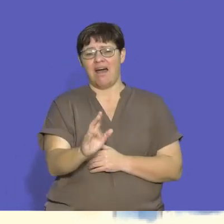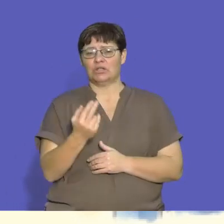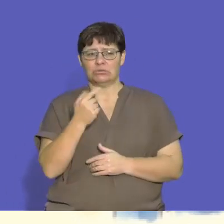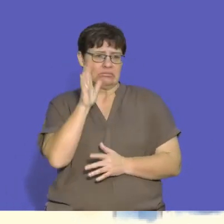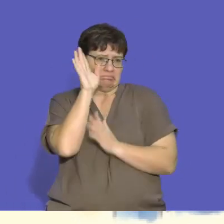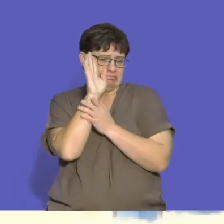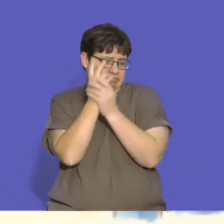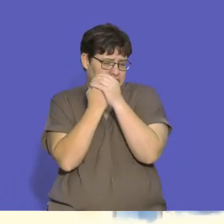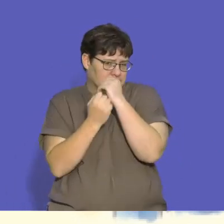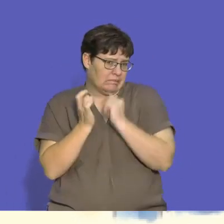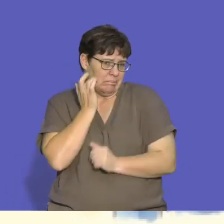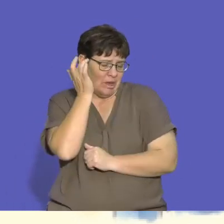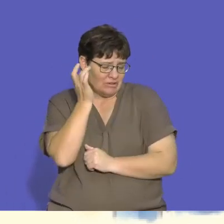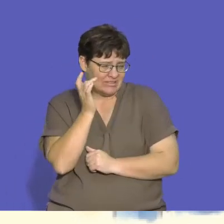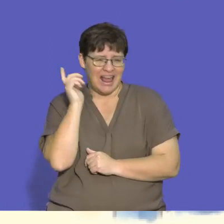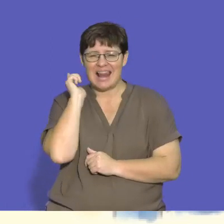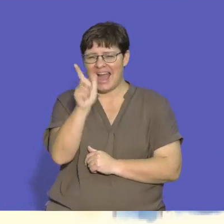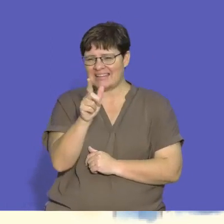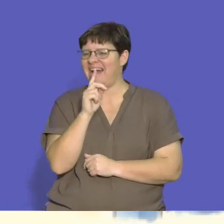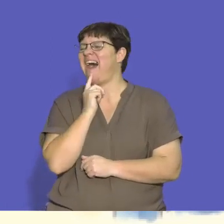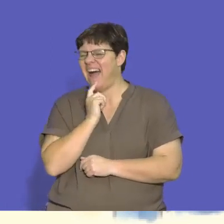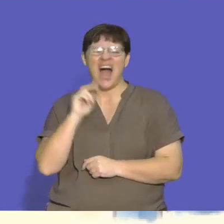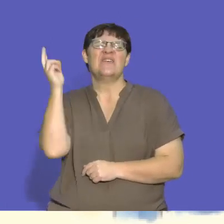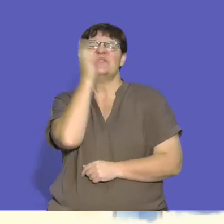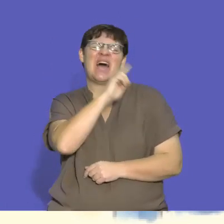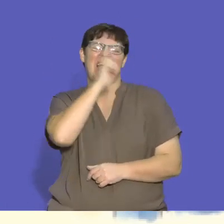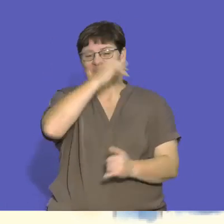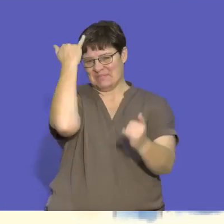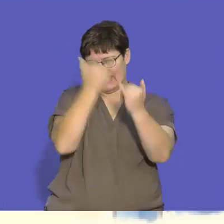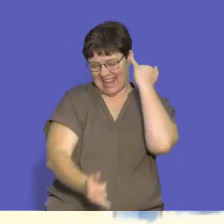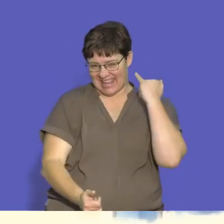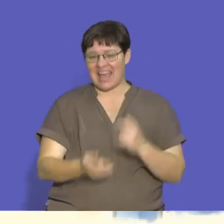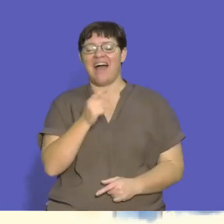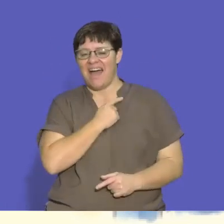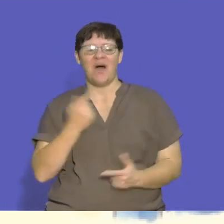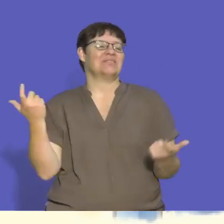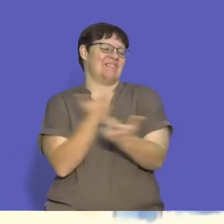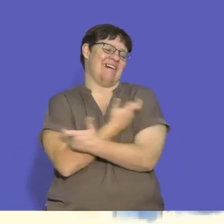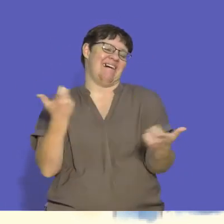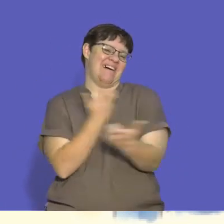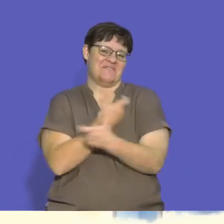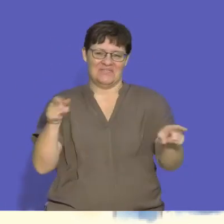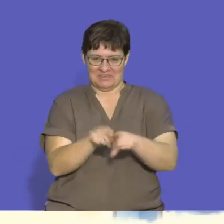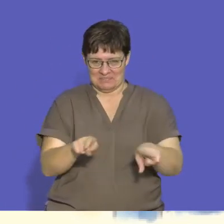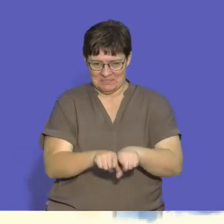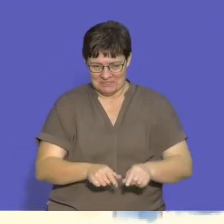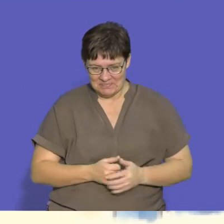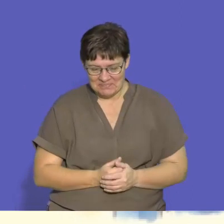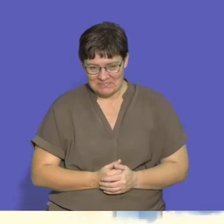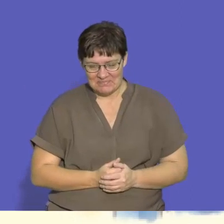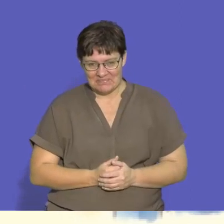The twins felt embarrassed at first. Then they saw what a funny mistake they had made, and they also started